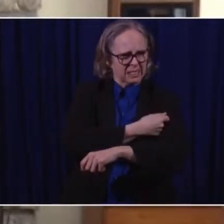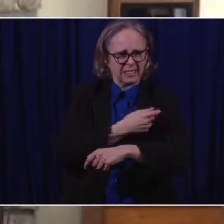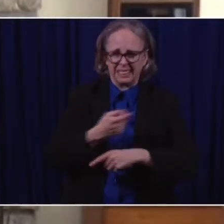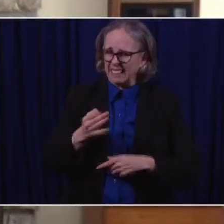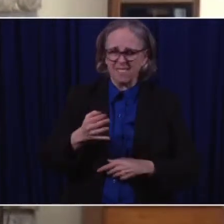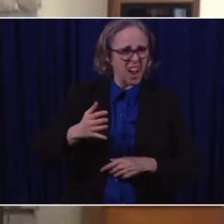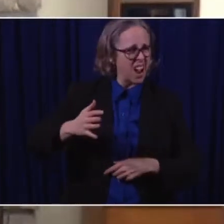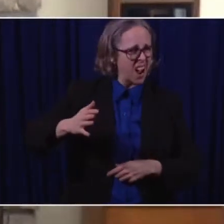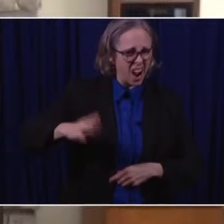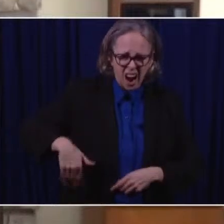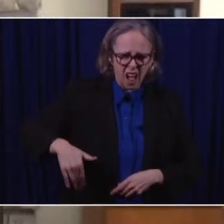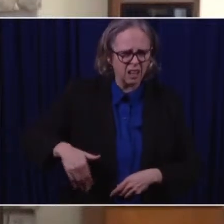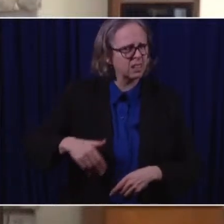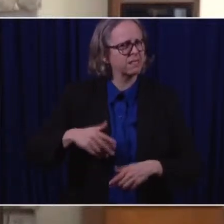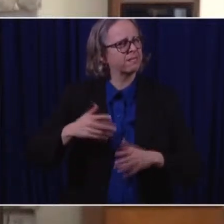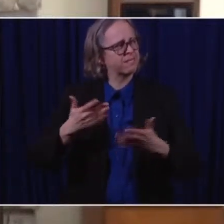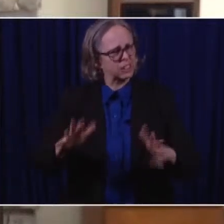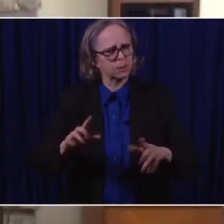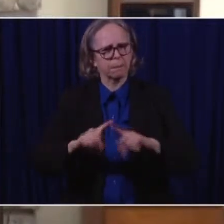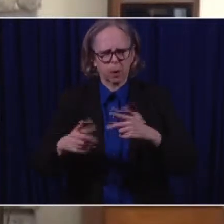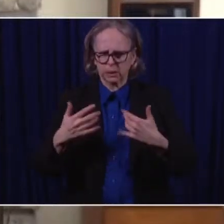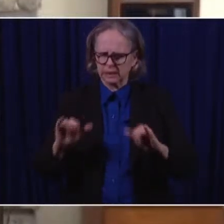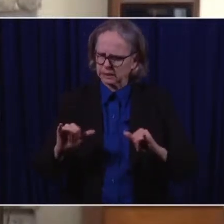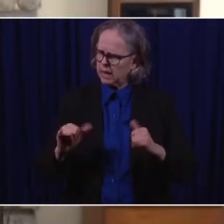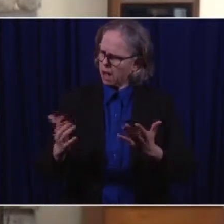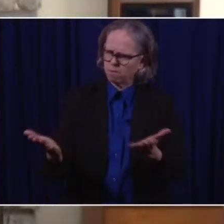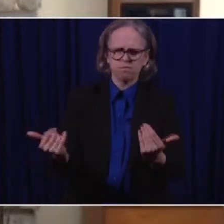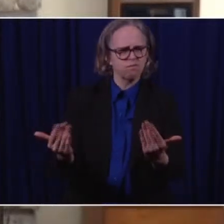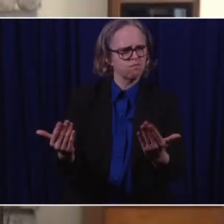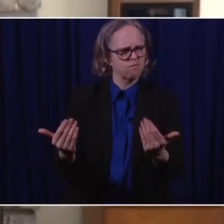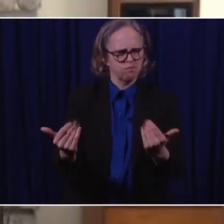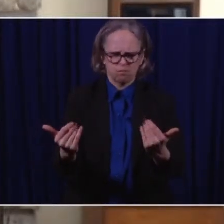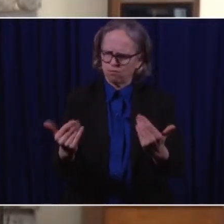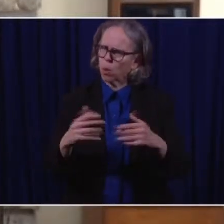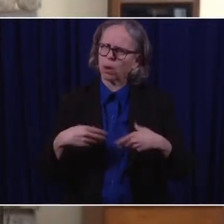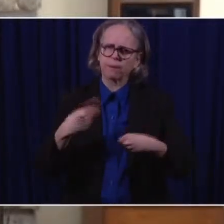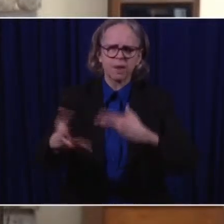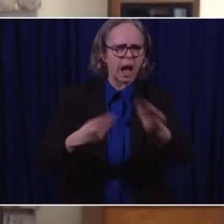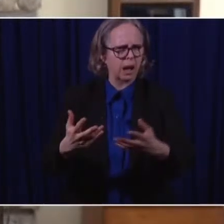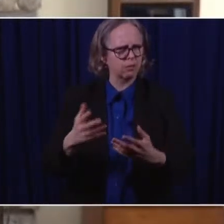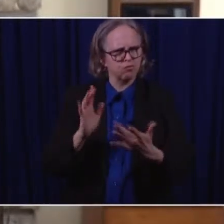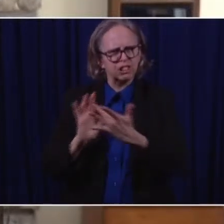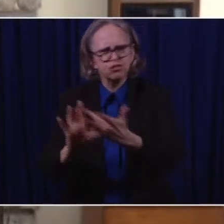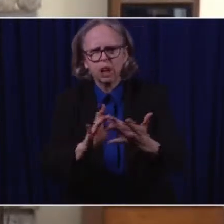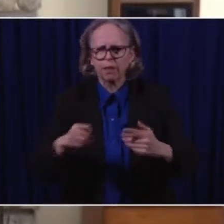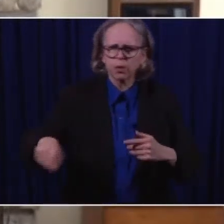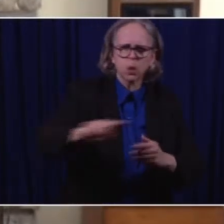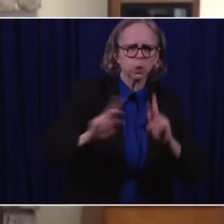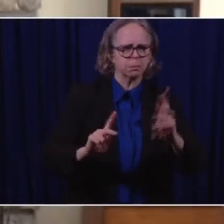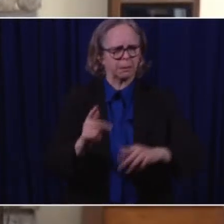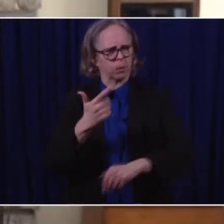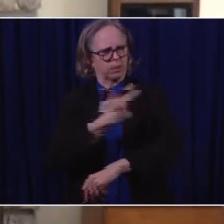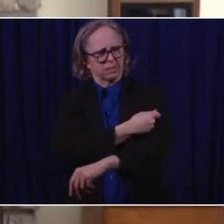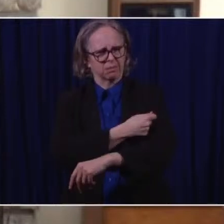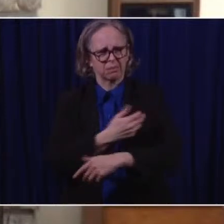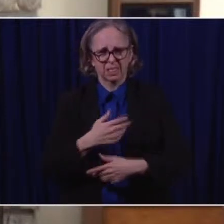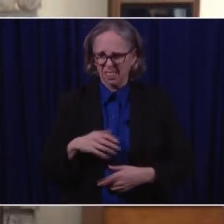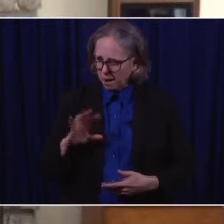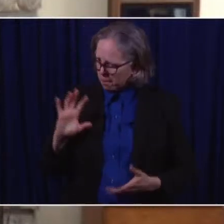People are still eligible in this group, but we've got 12,000.